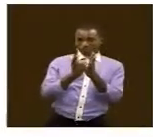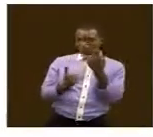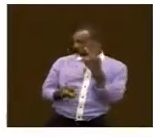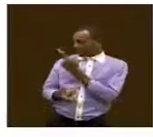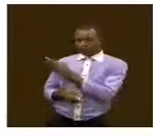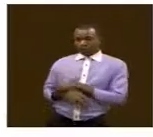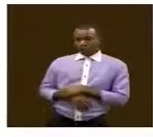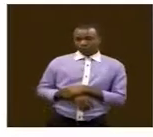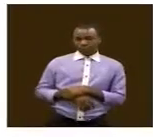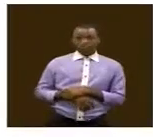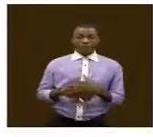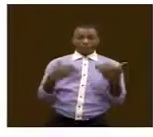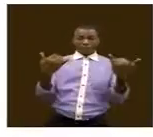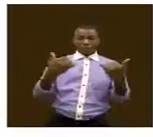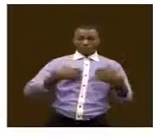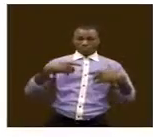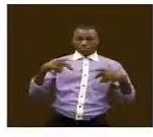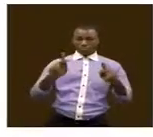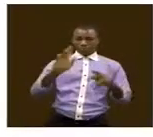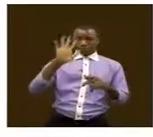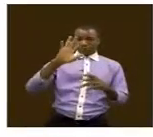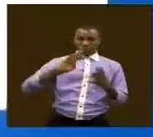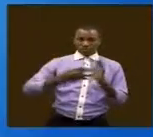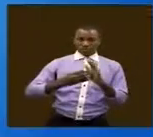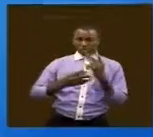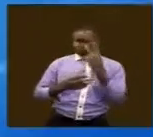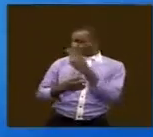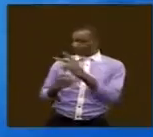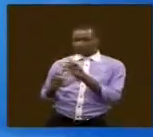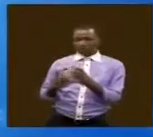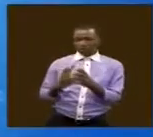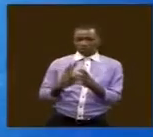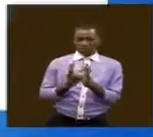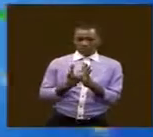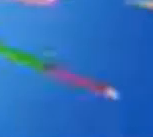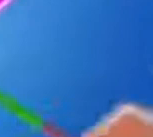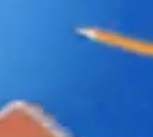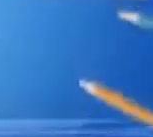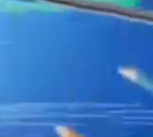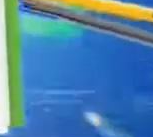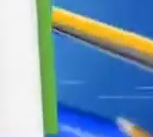You have 5 minutes to watch this video.